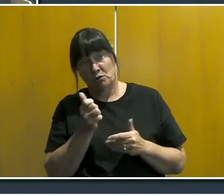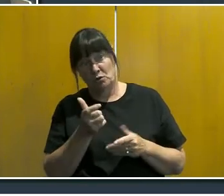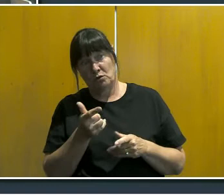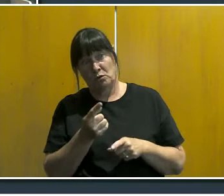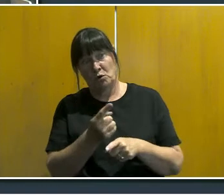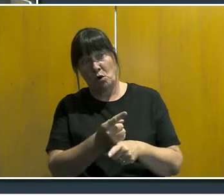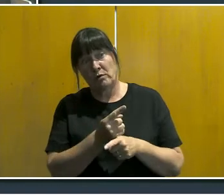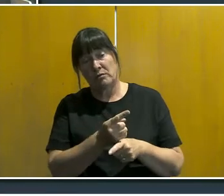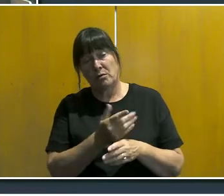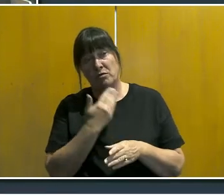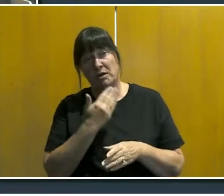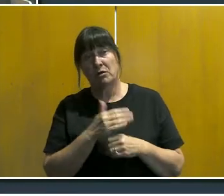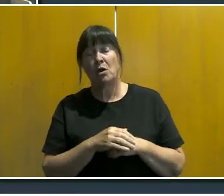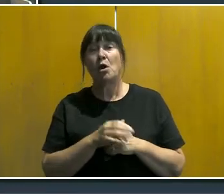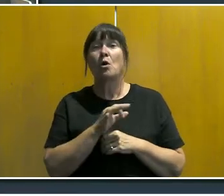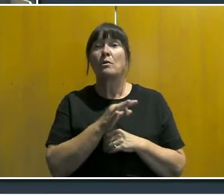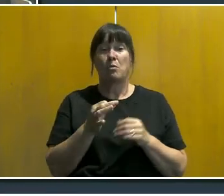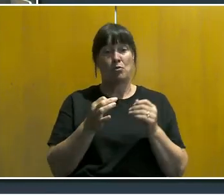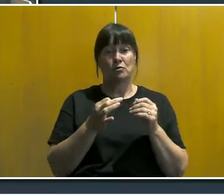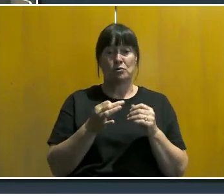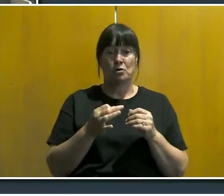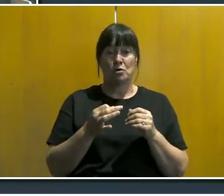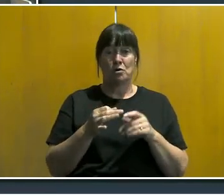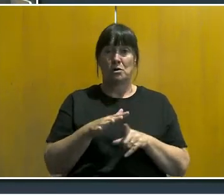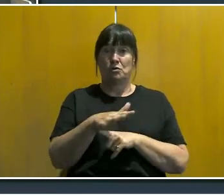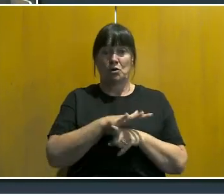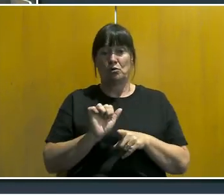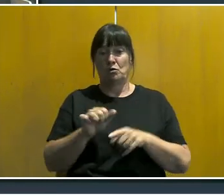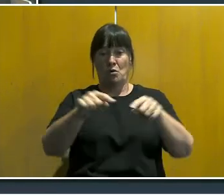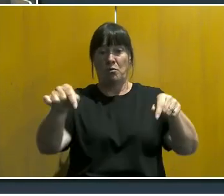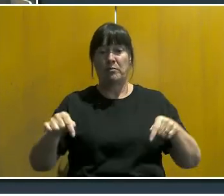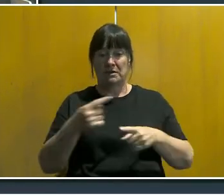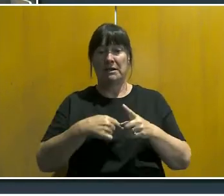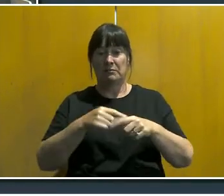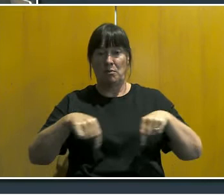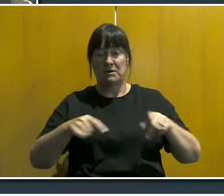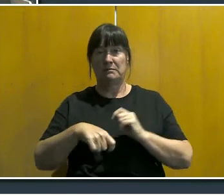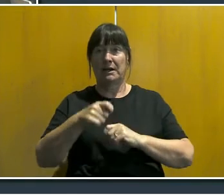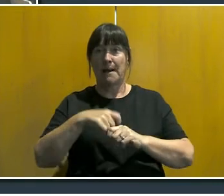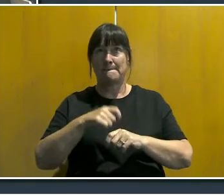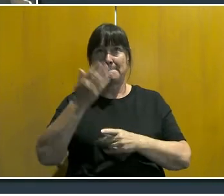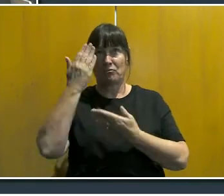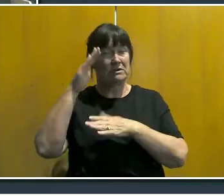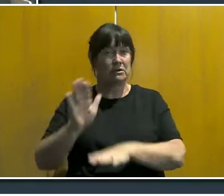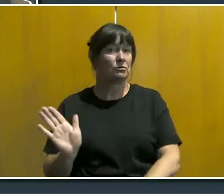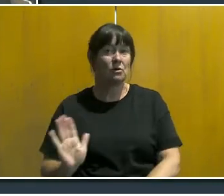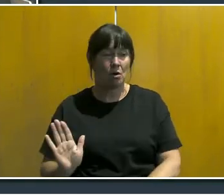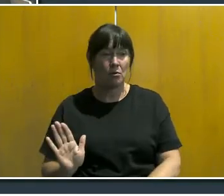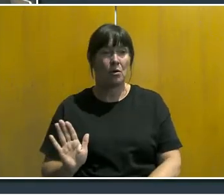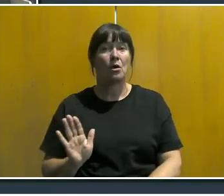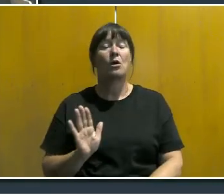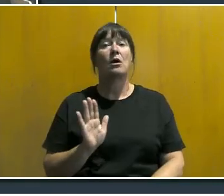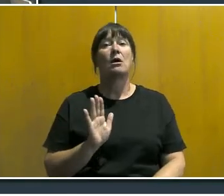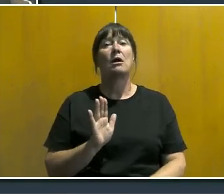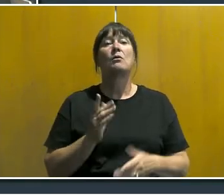that we're not proposing to rezone your property as residential. The rating component we were talking about is